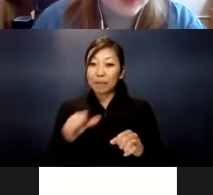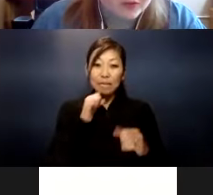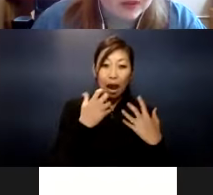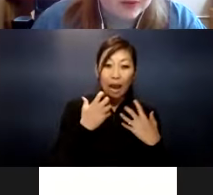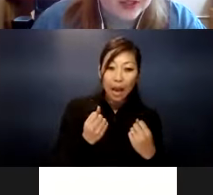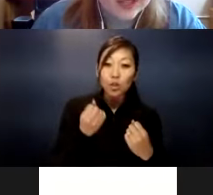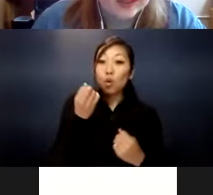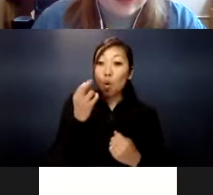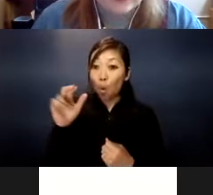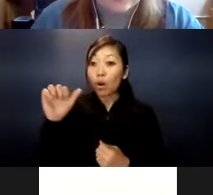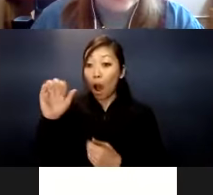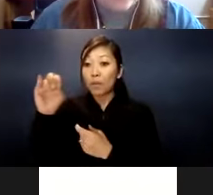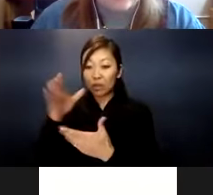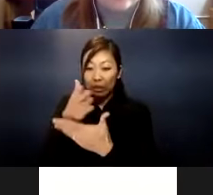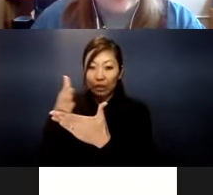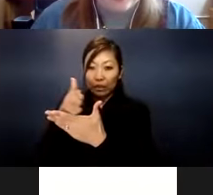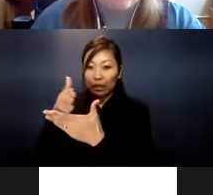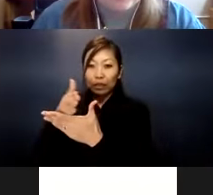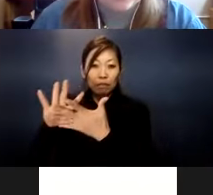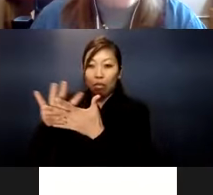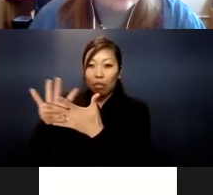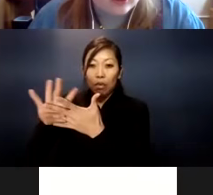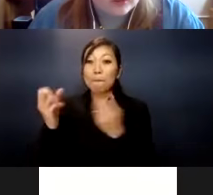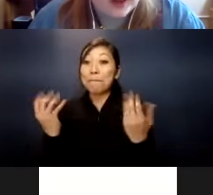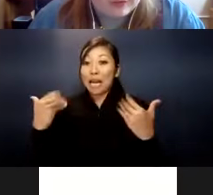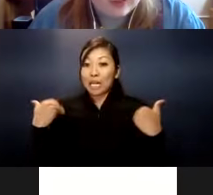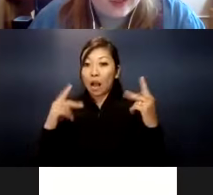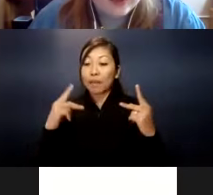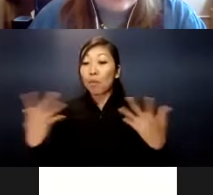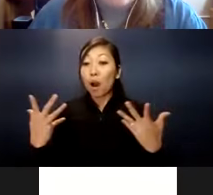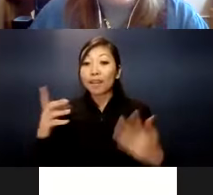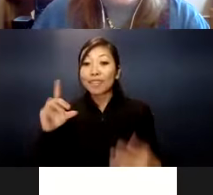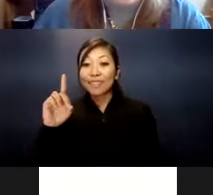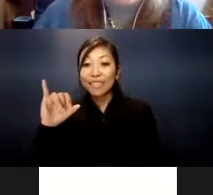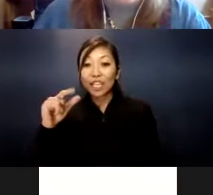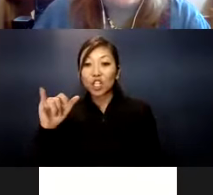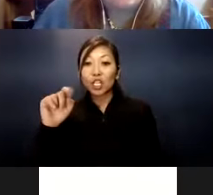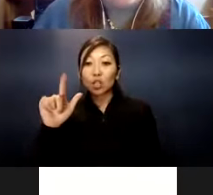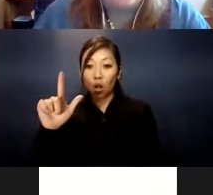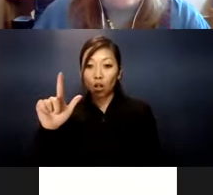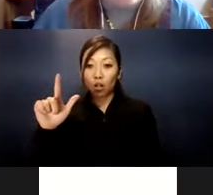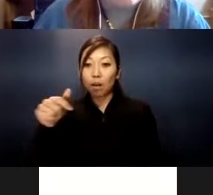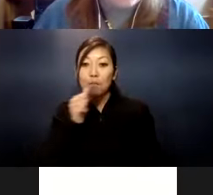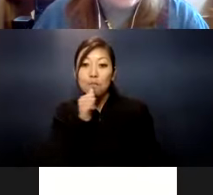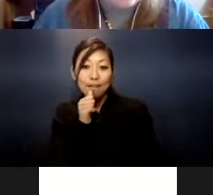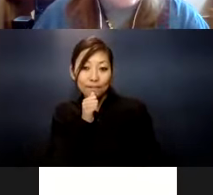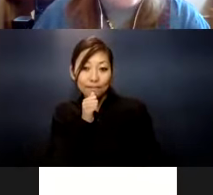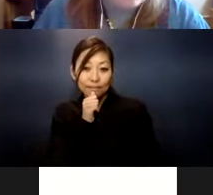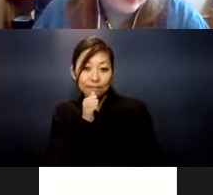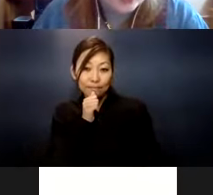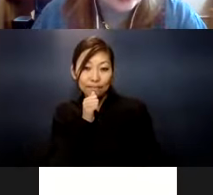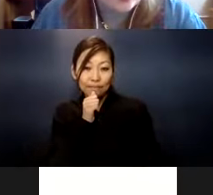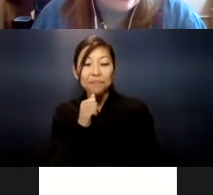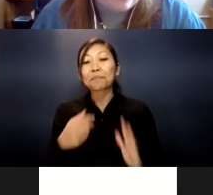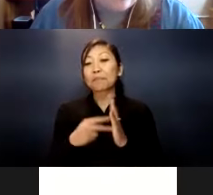lot of young people are getting into lately, is digital privacy. The idea that if somebody you're